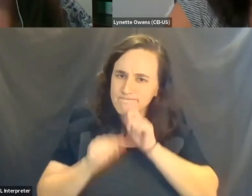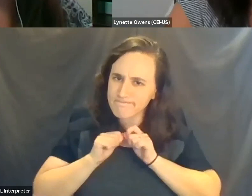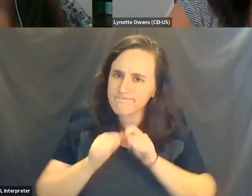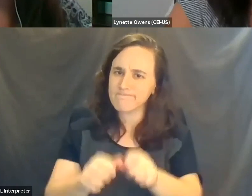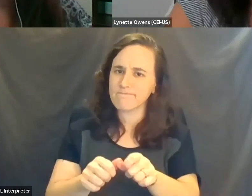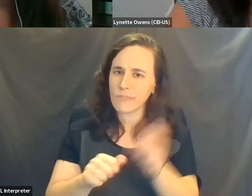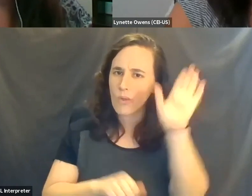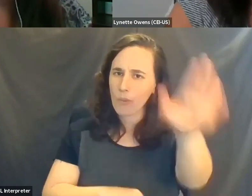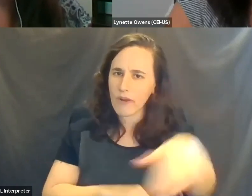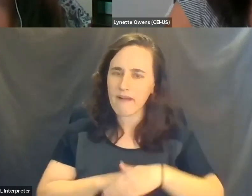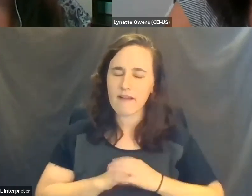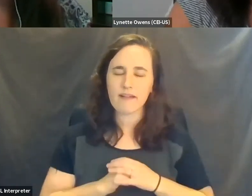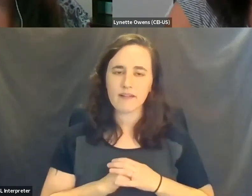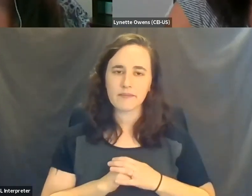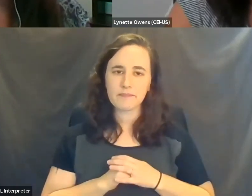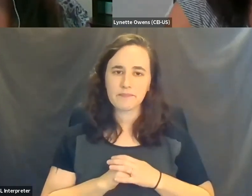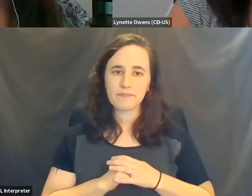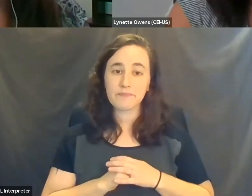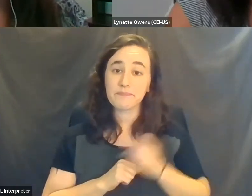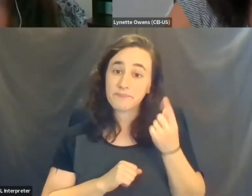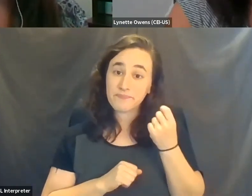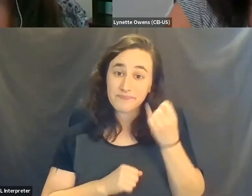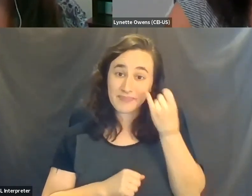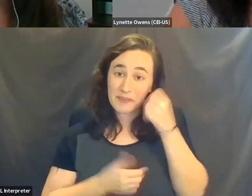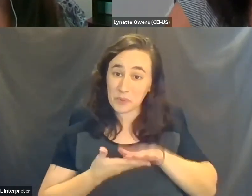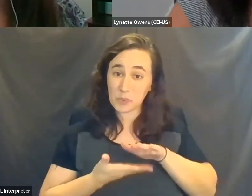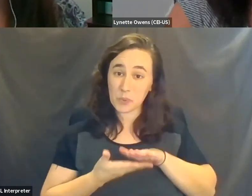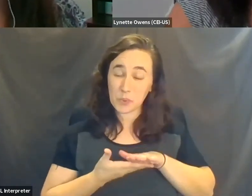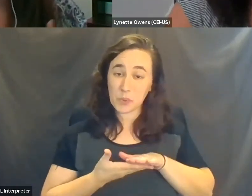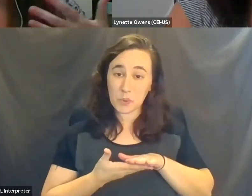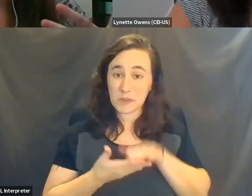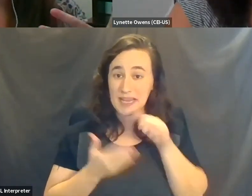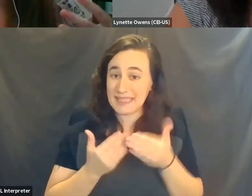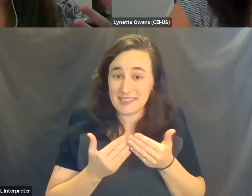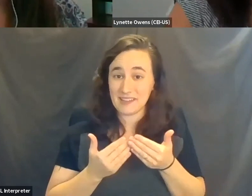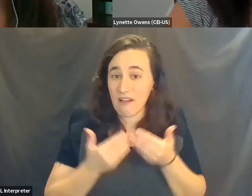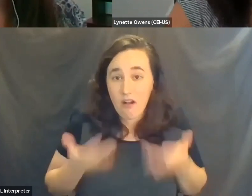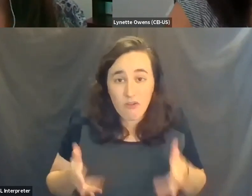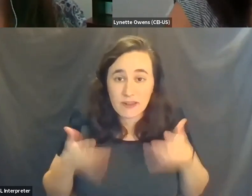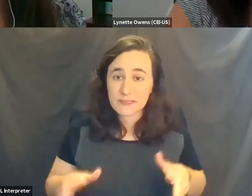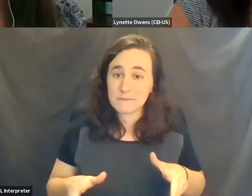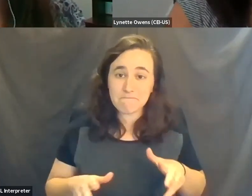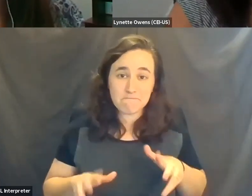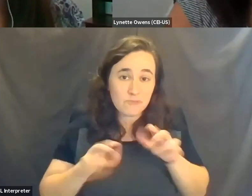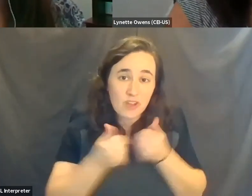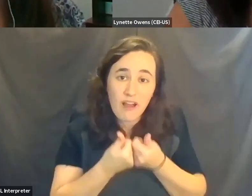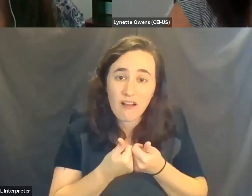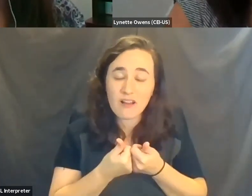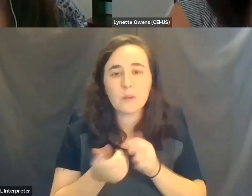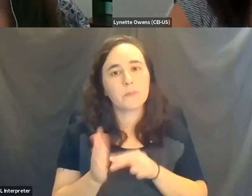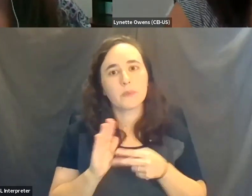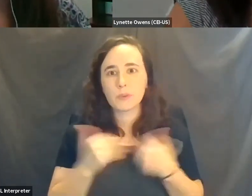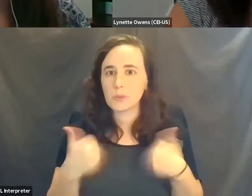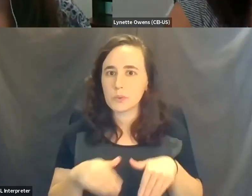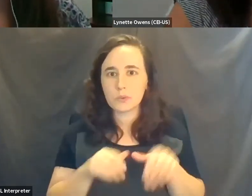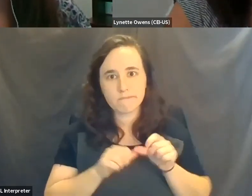engagement. But if school is not easy for you, it was not easy remote, of